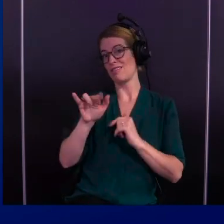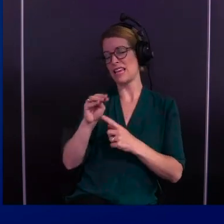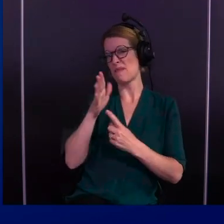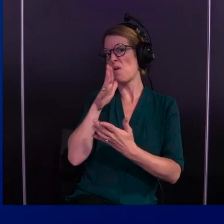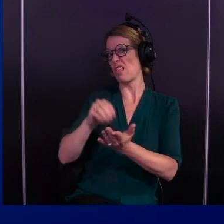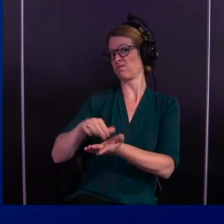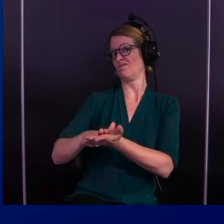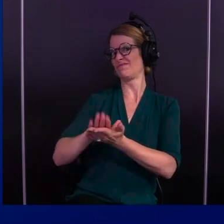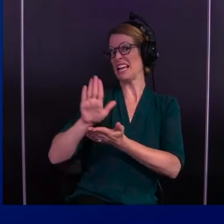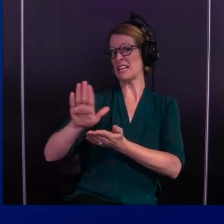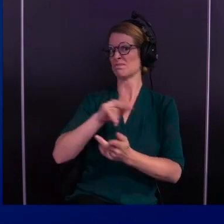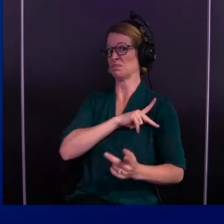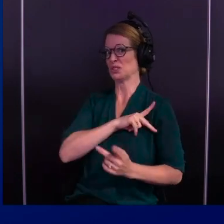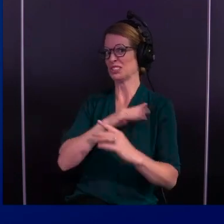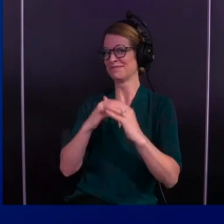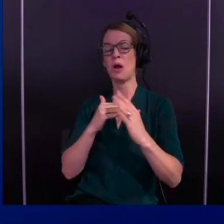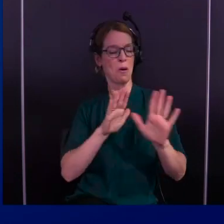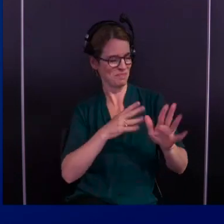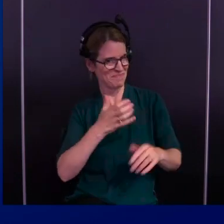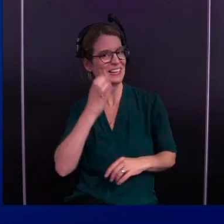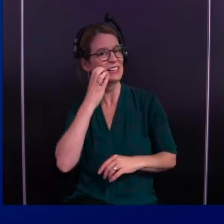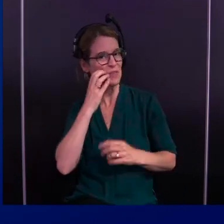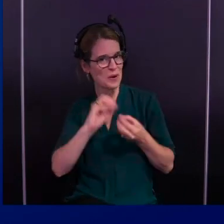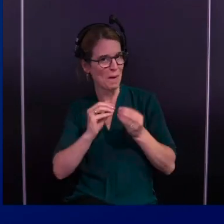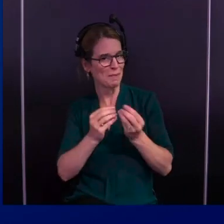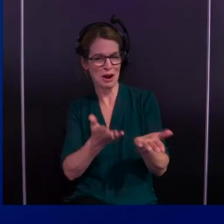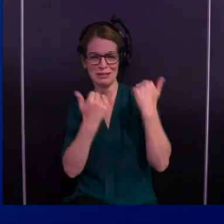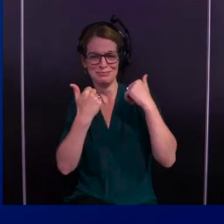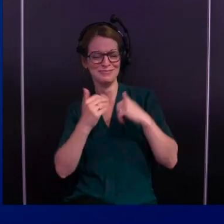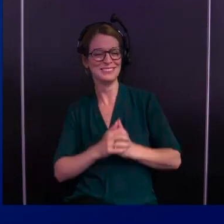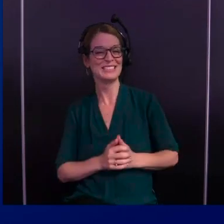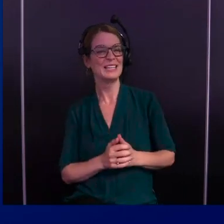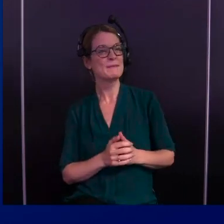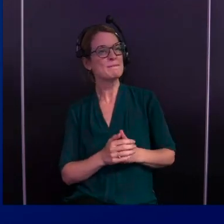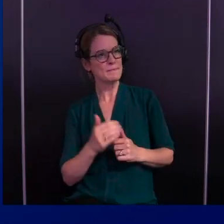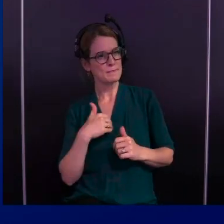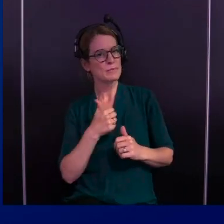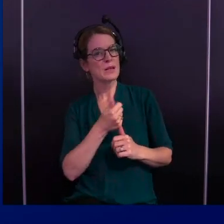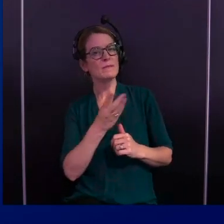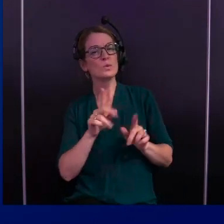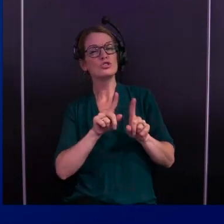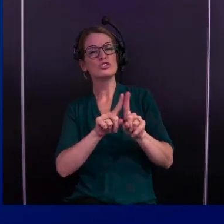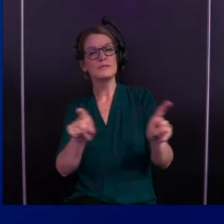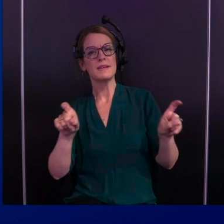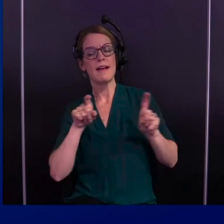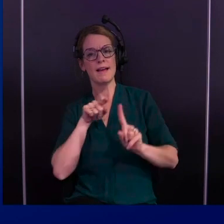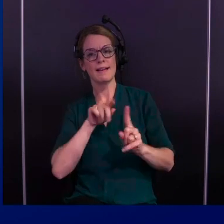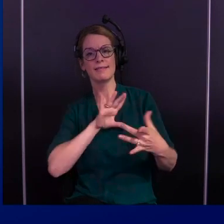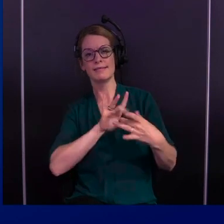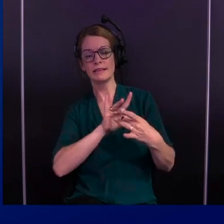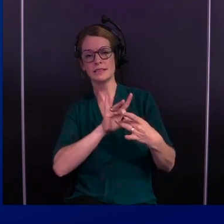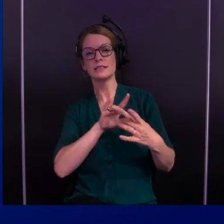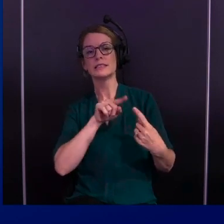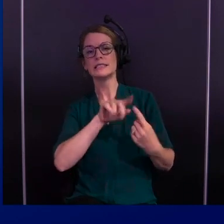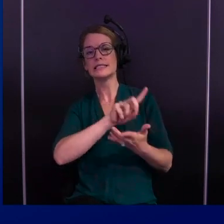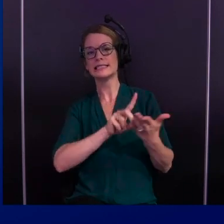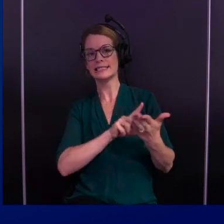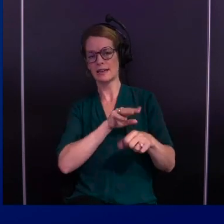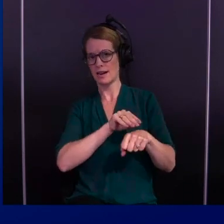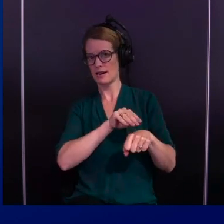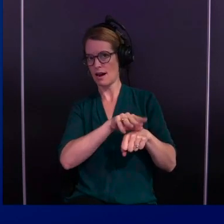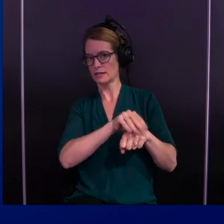down there. Yeah, cell phone, everything. Yeah. We've got a couple survey links that are out there, one for the design guidance, one for